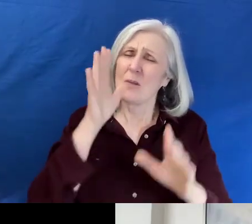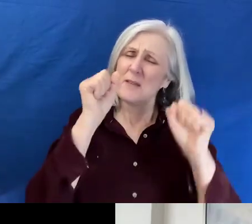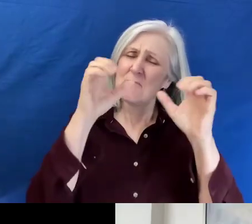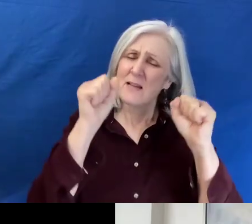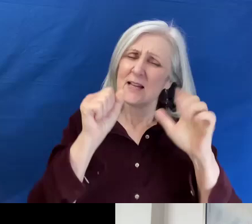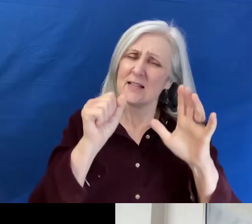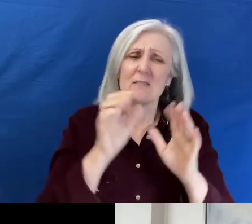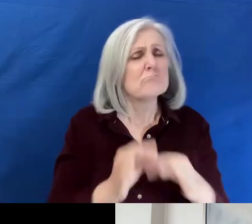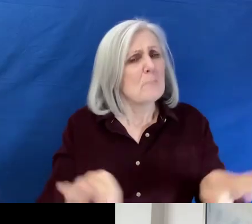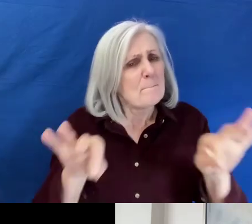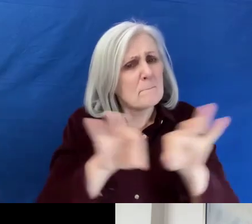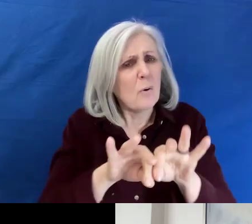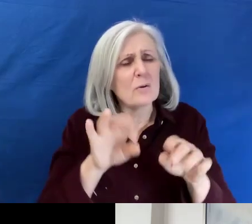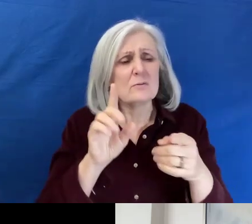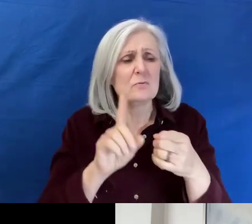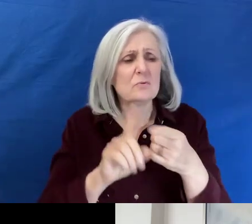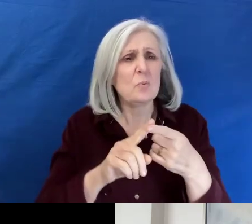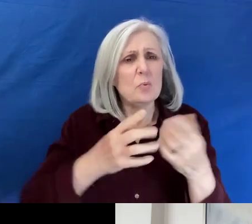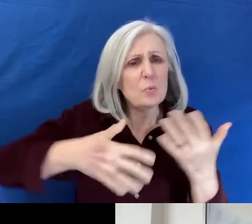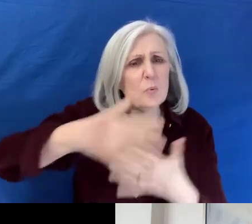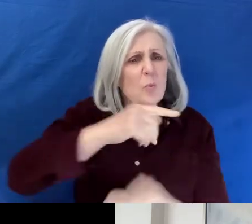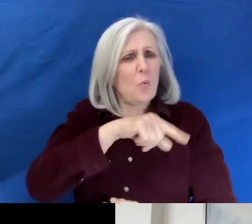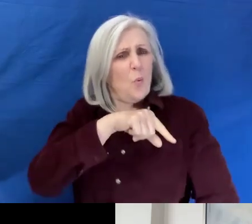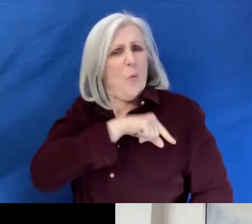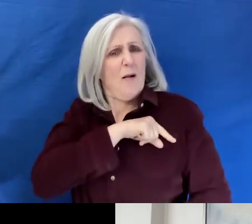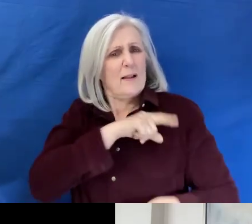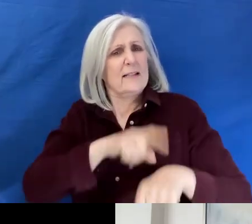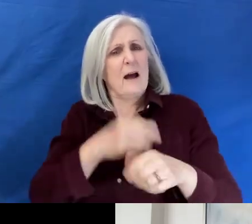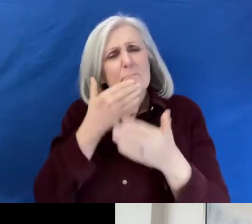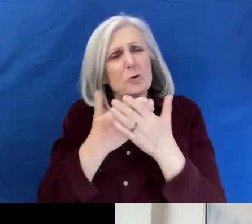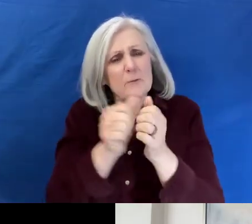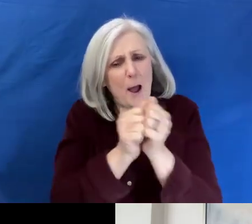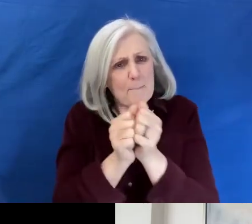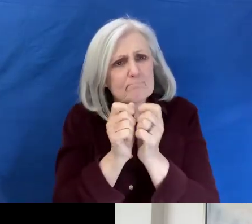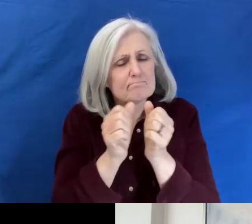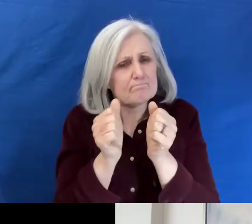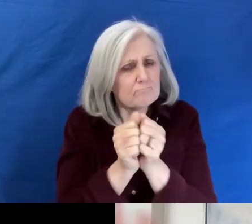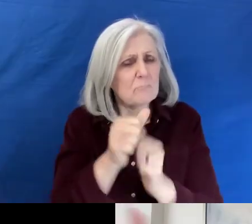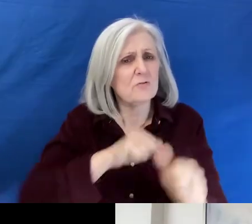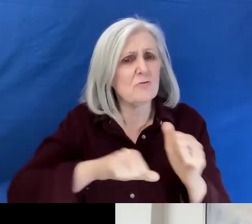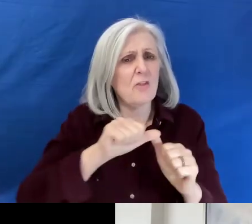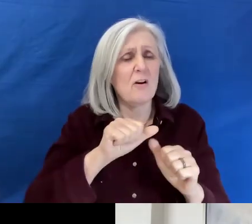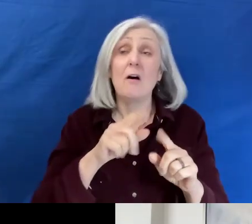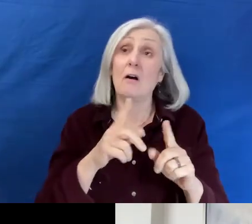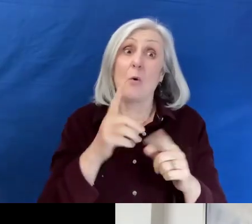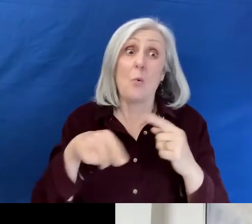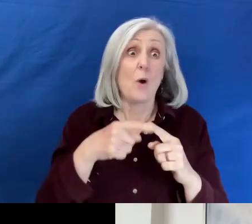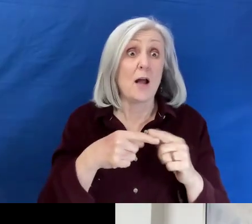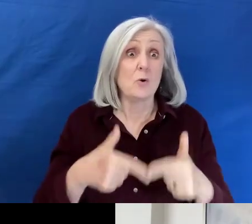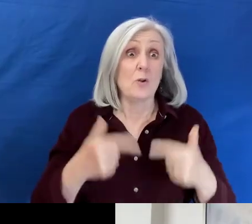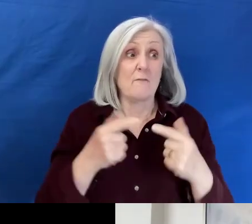It's so important to get to spend that quality time together, Okay. and especially when you live so far away,